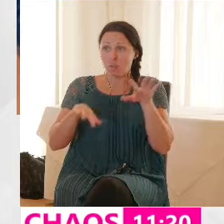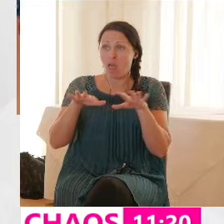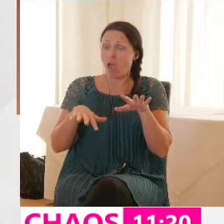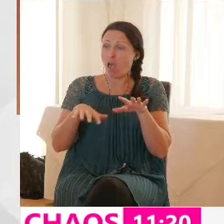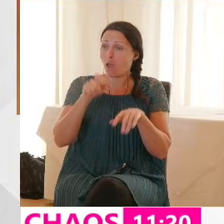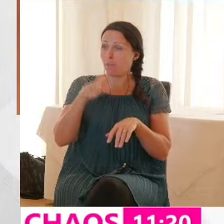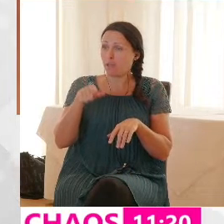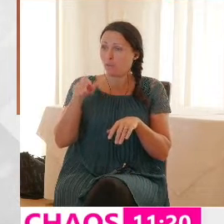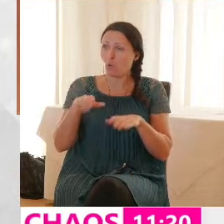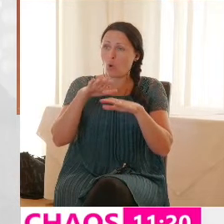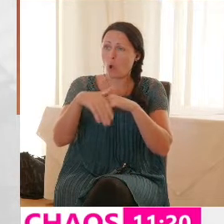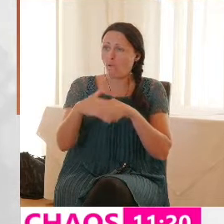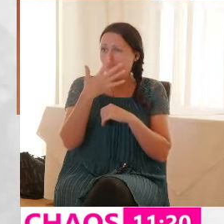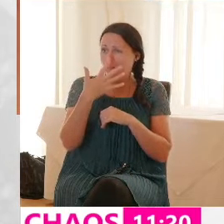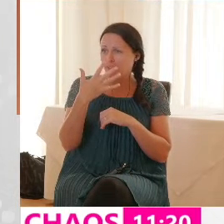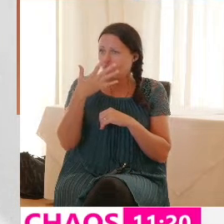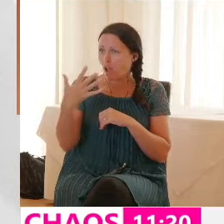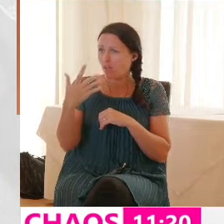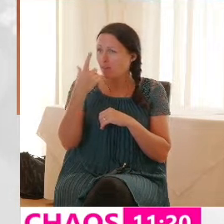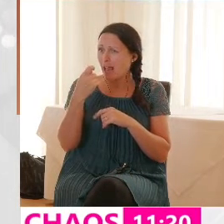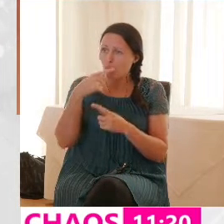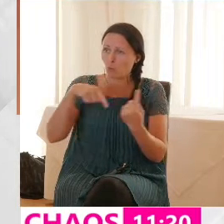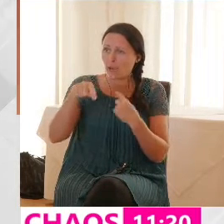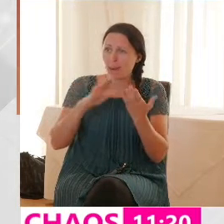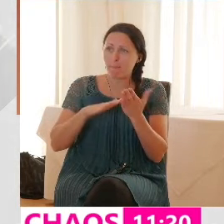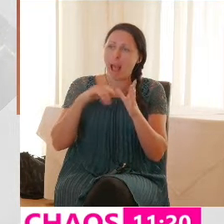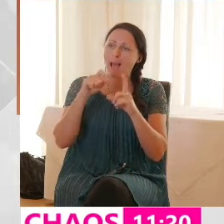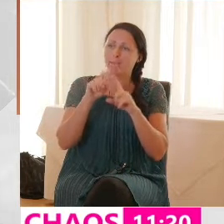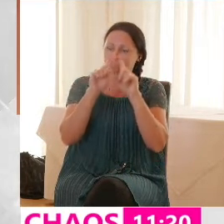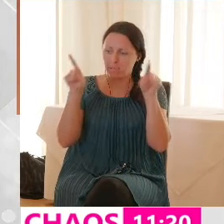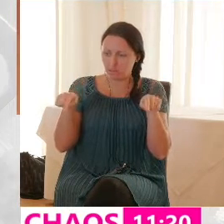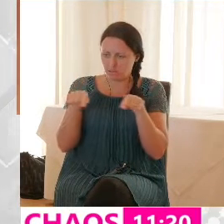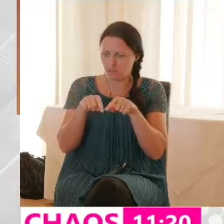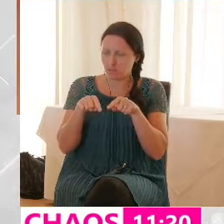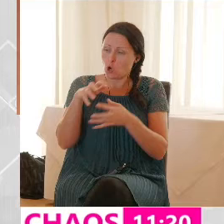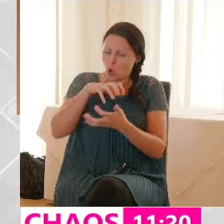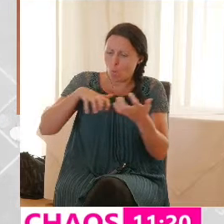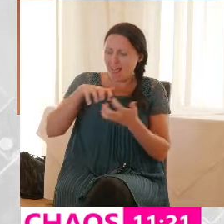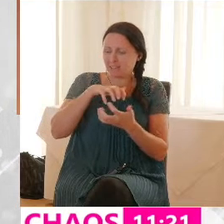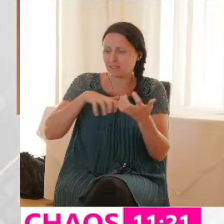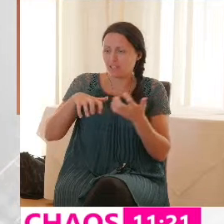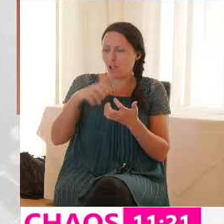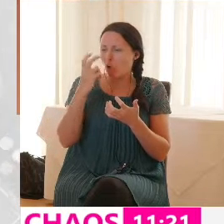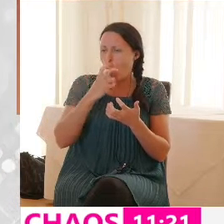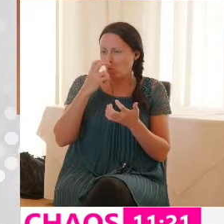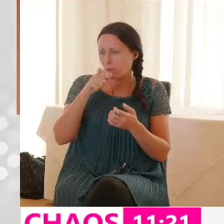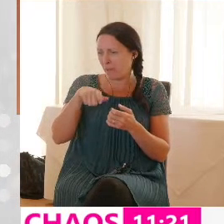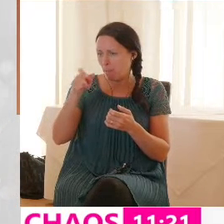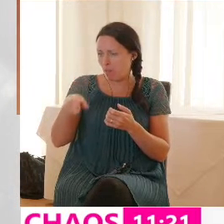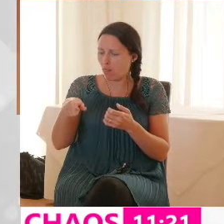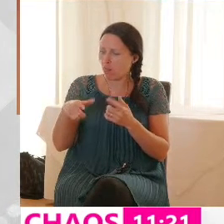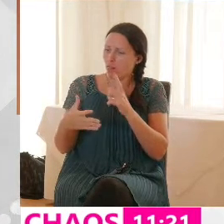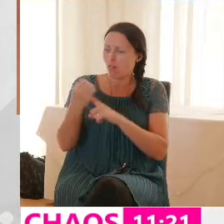were thinking that can we map the complexity of older people employment? So like I